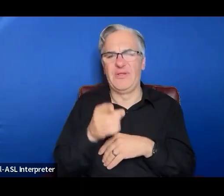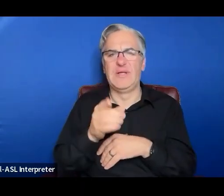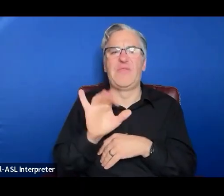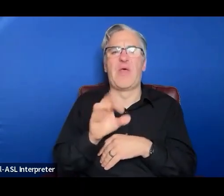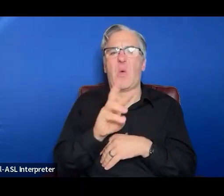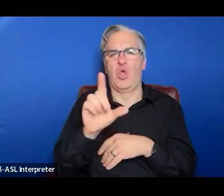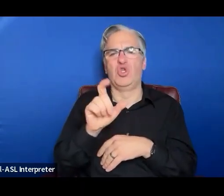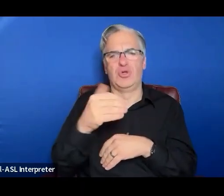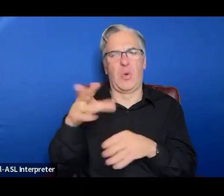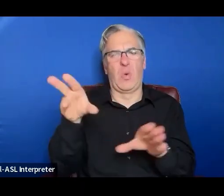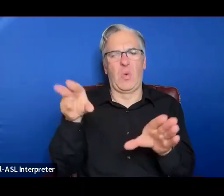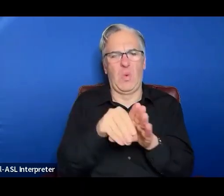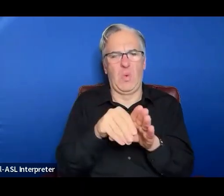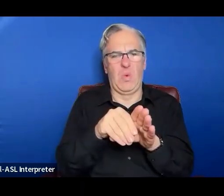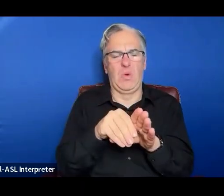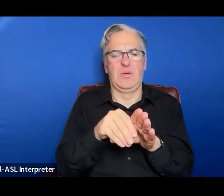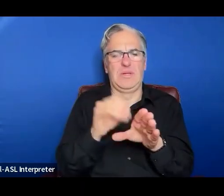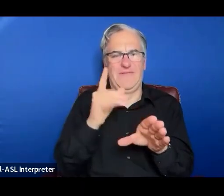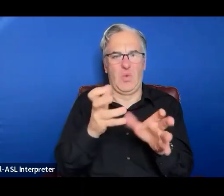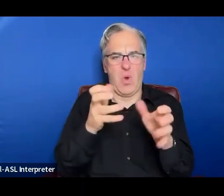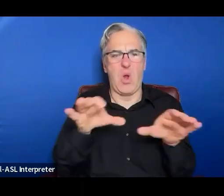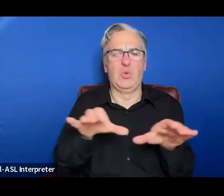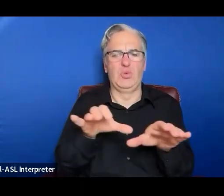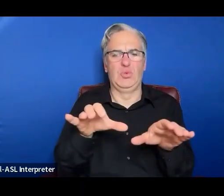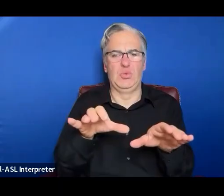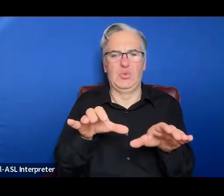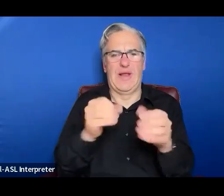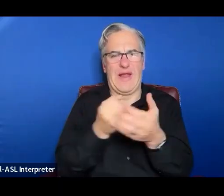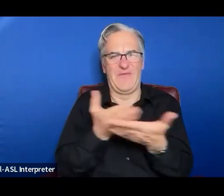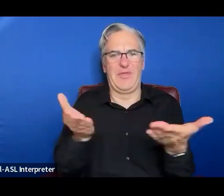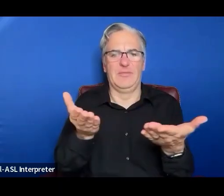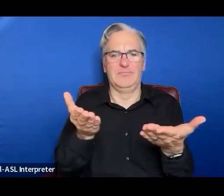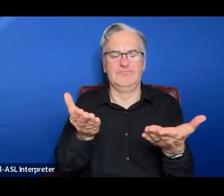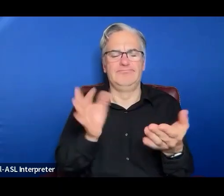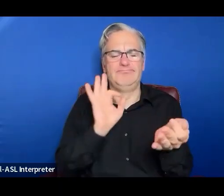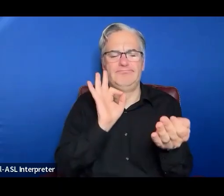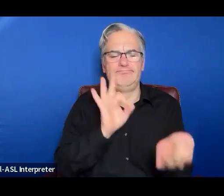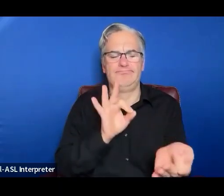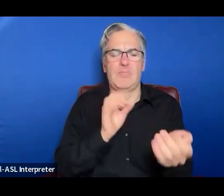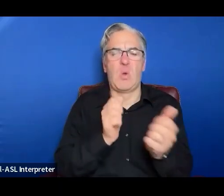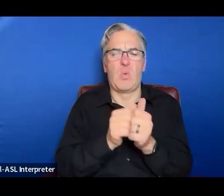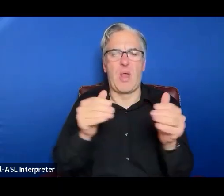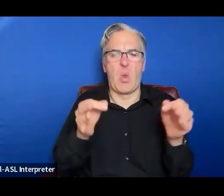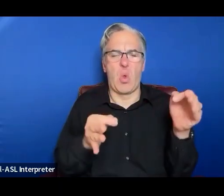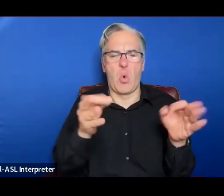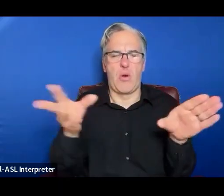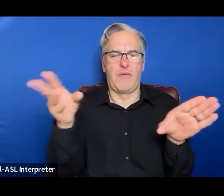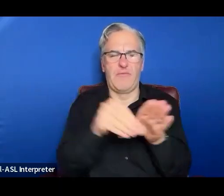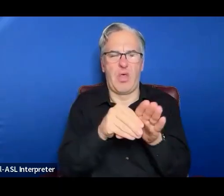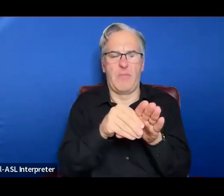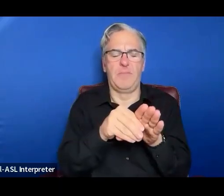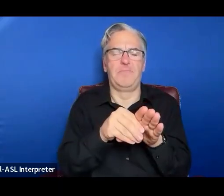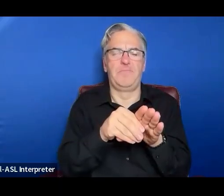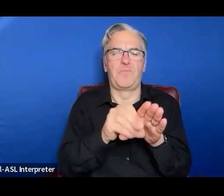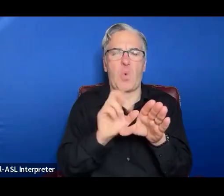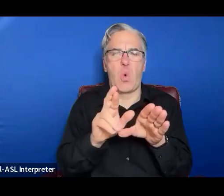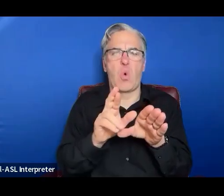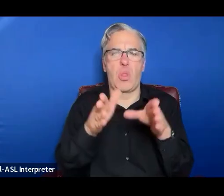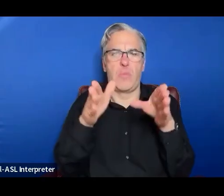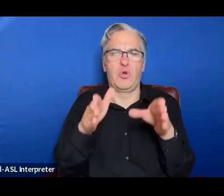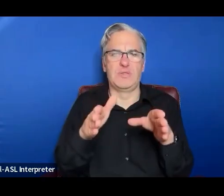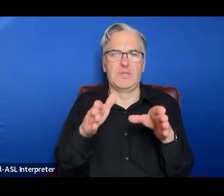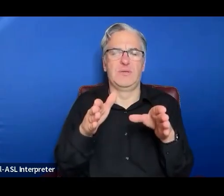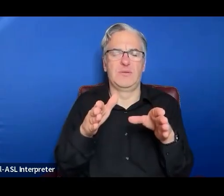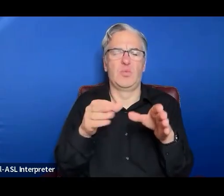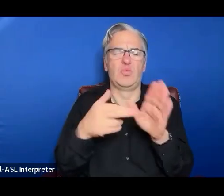could probably have if you wanted to do everything without the court or the person represented getting